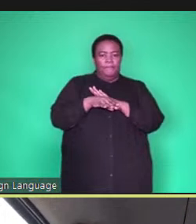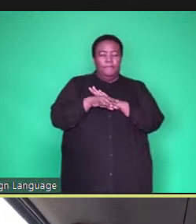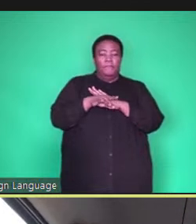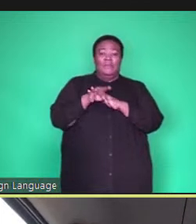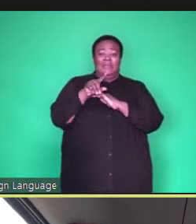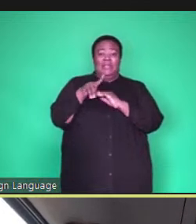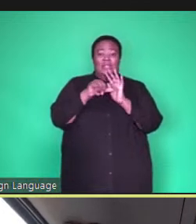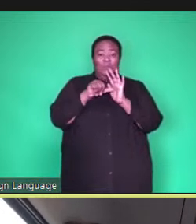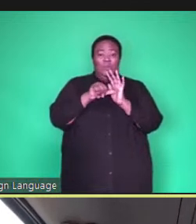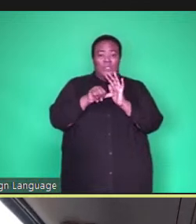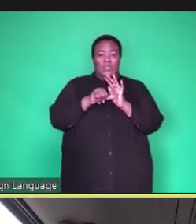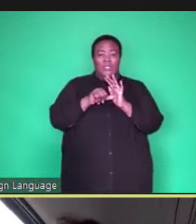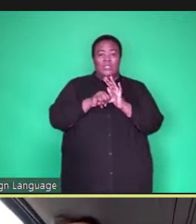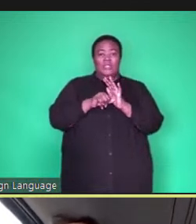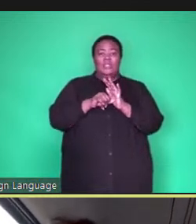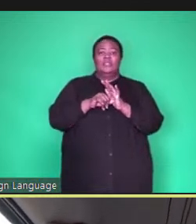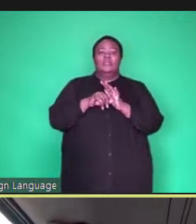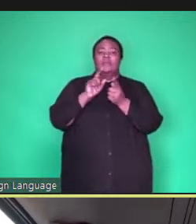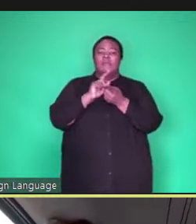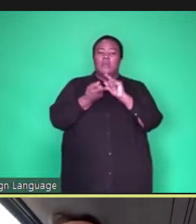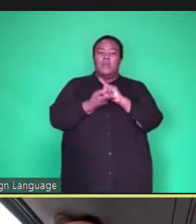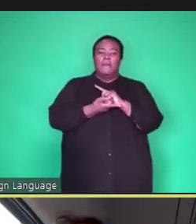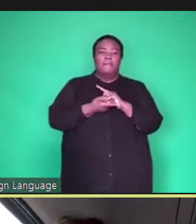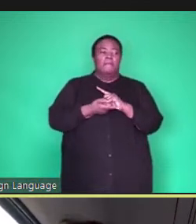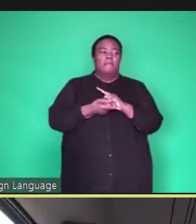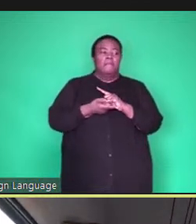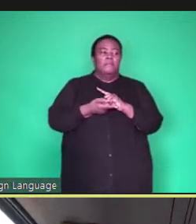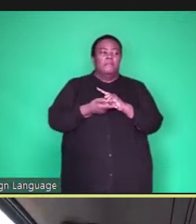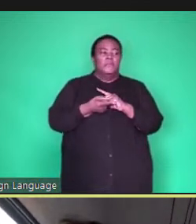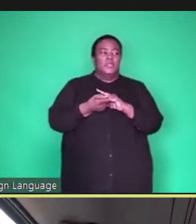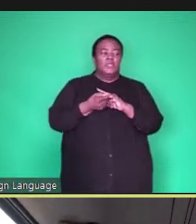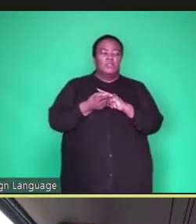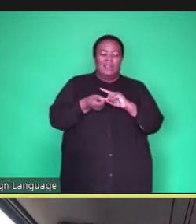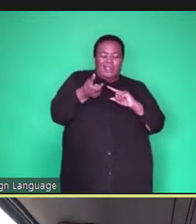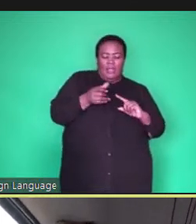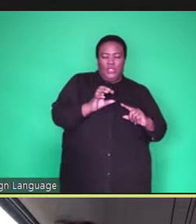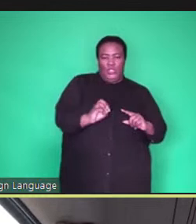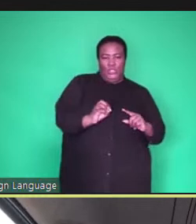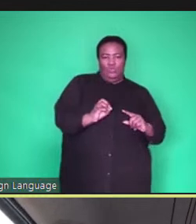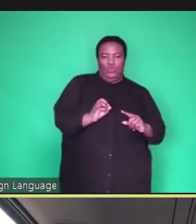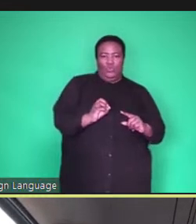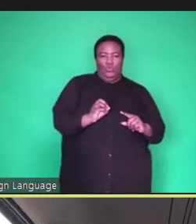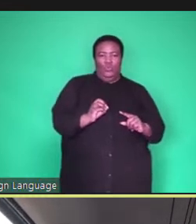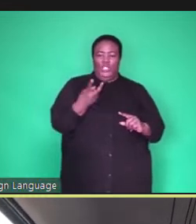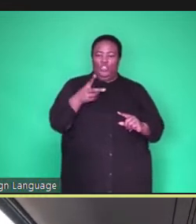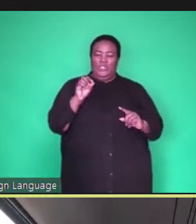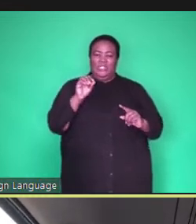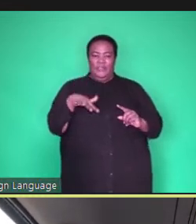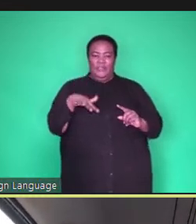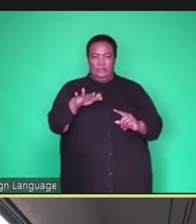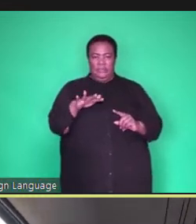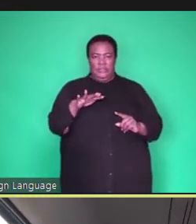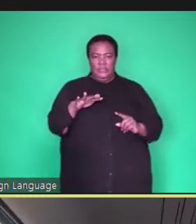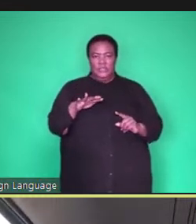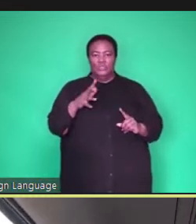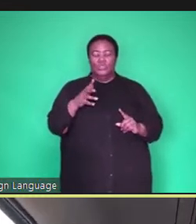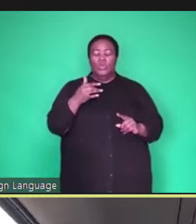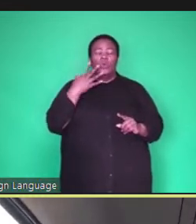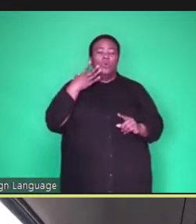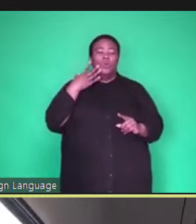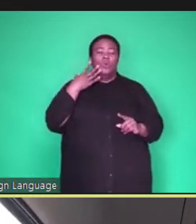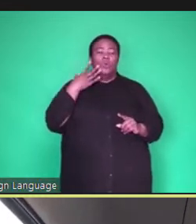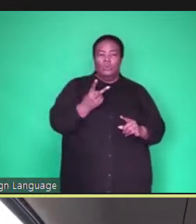importantly and becoming almost zero in 2015. And when we look